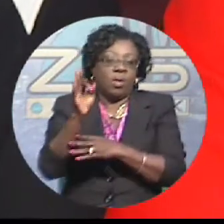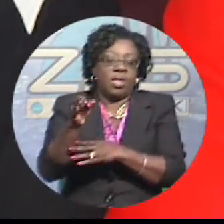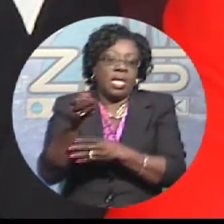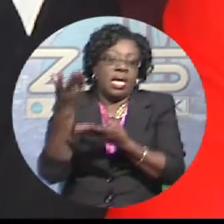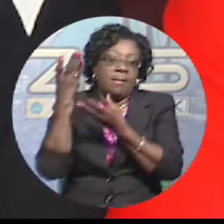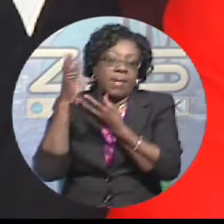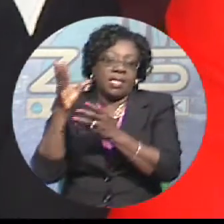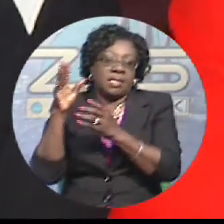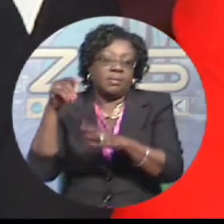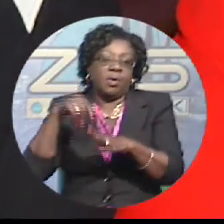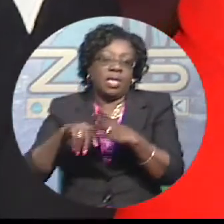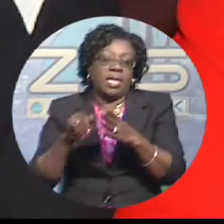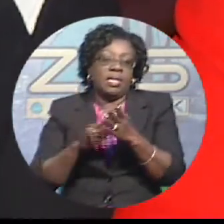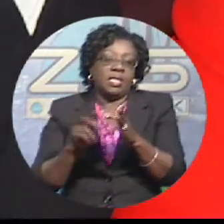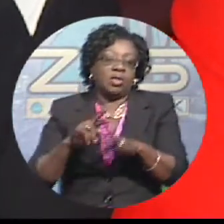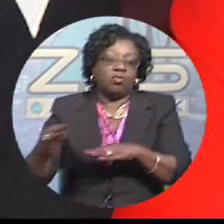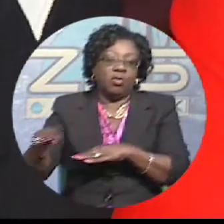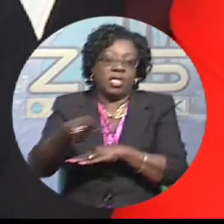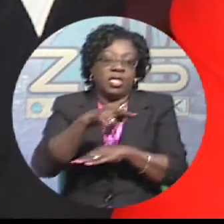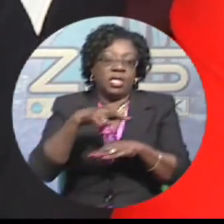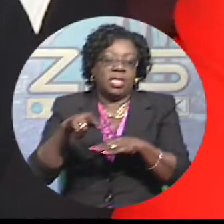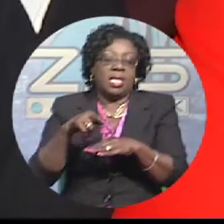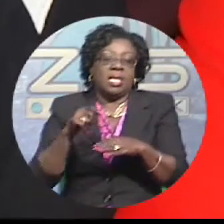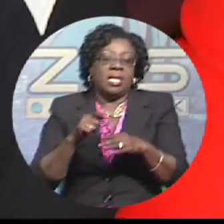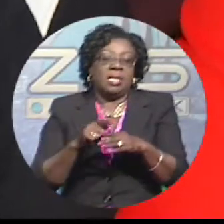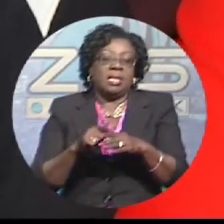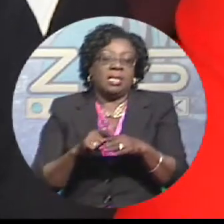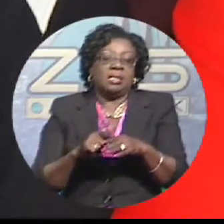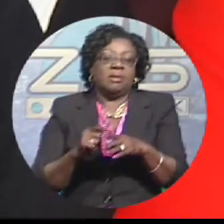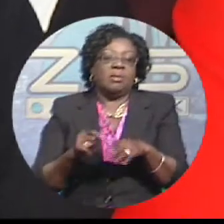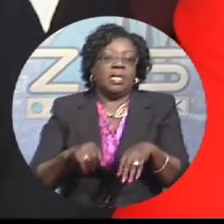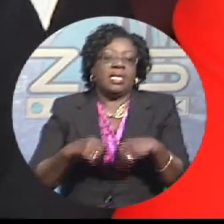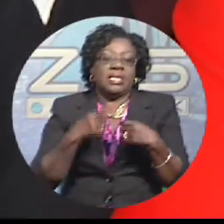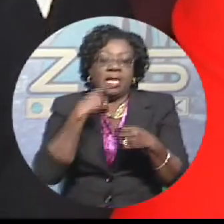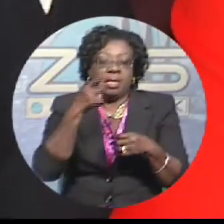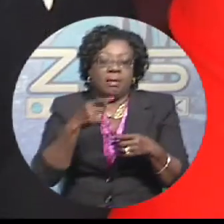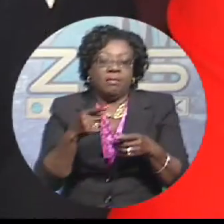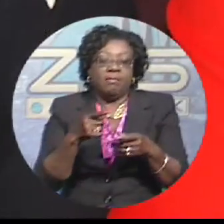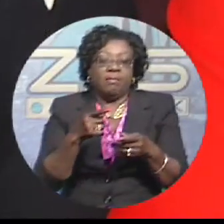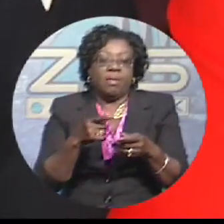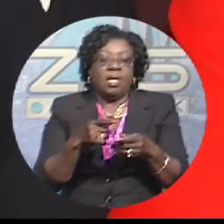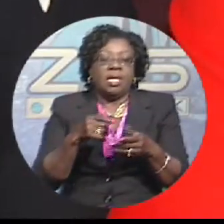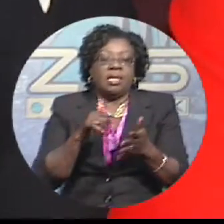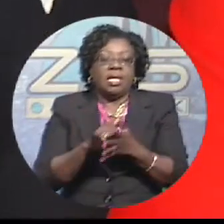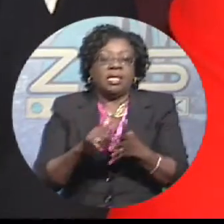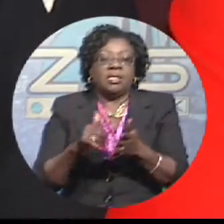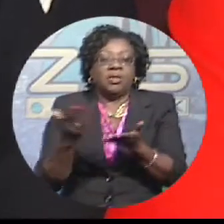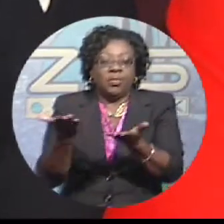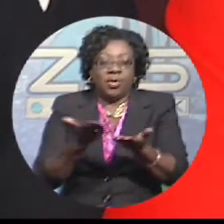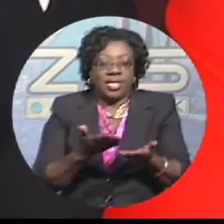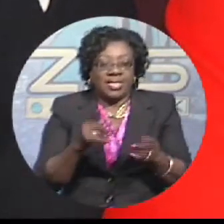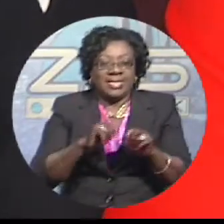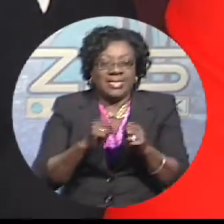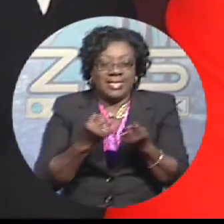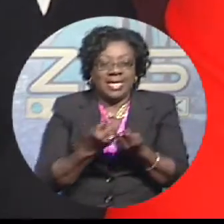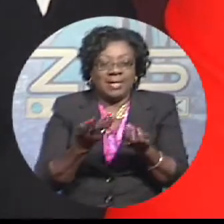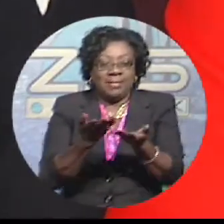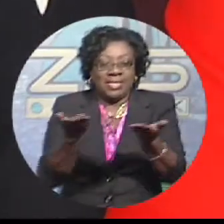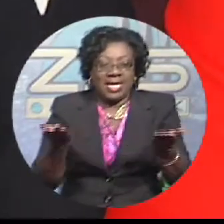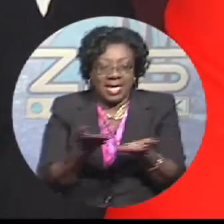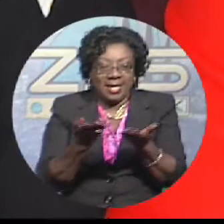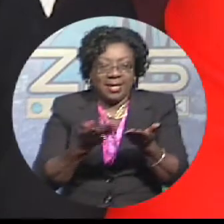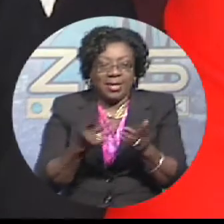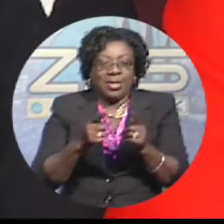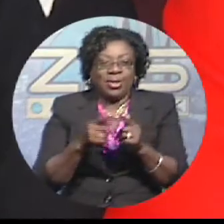region. That's a stepping stone, and it presents an avenue for us to negotiate one of the